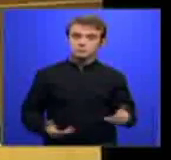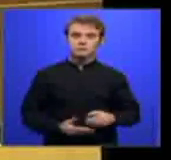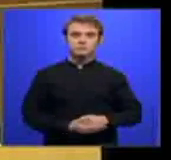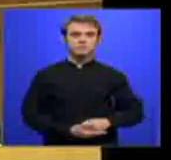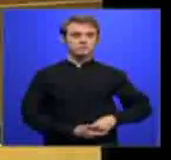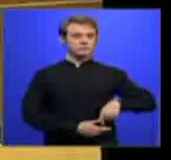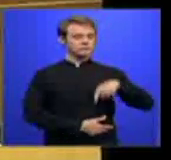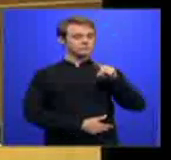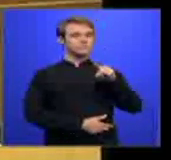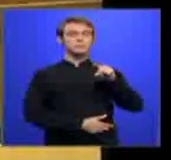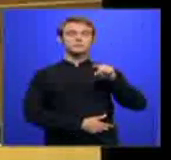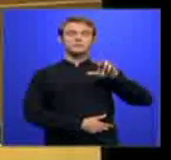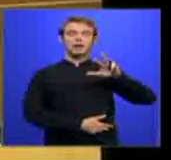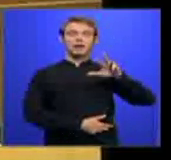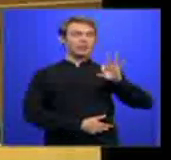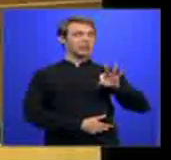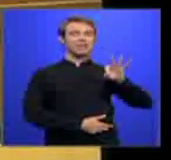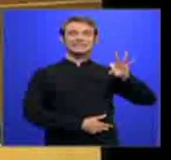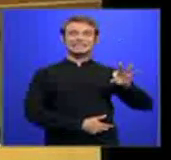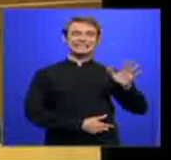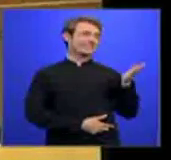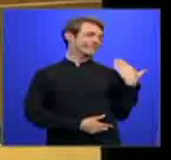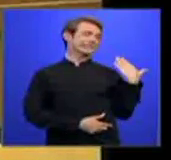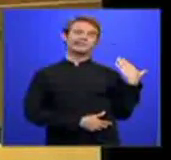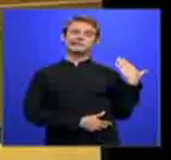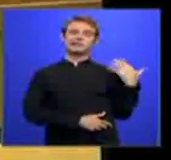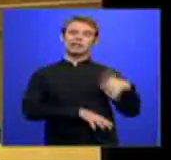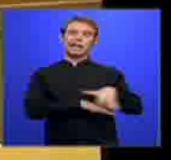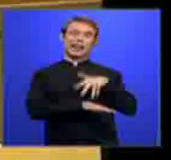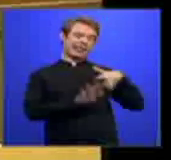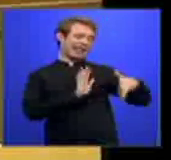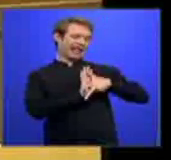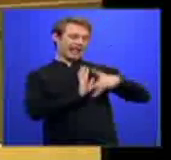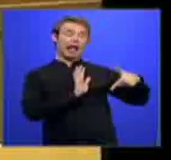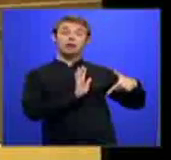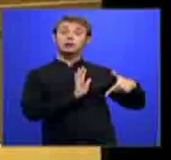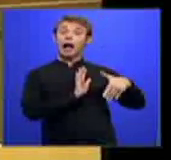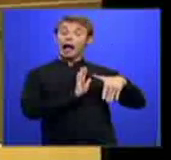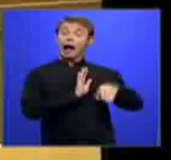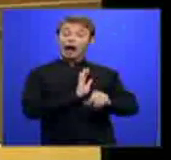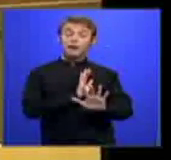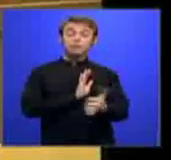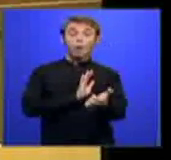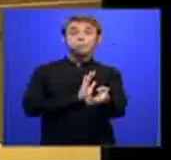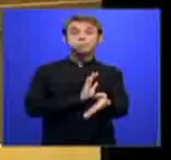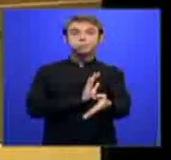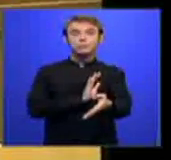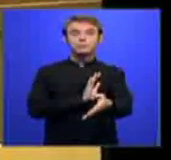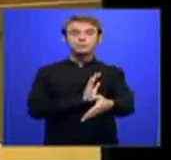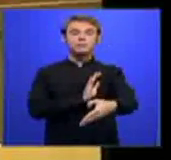Land Act to have present among us Mrs. Nomhlangano Beauty